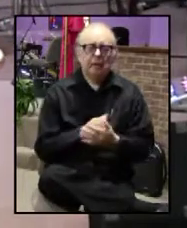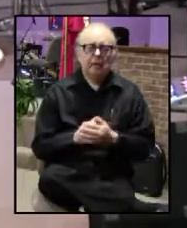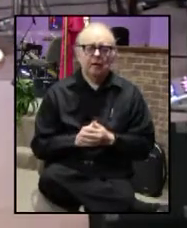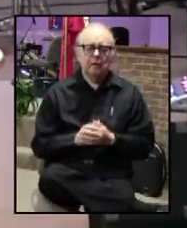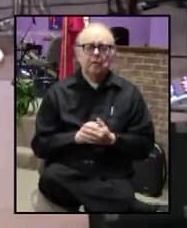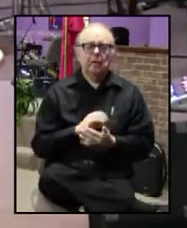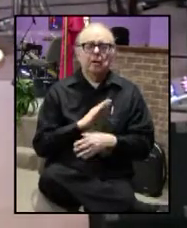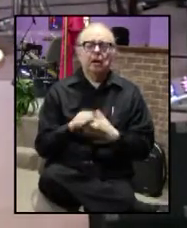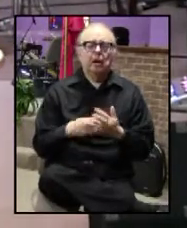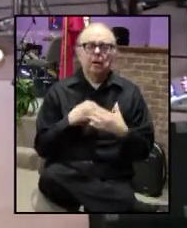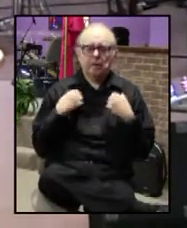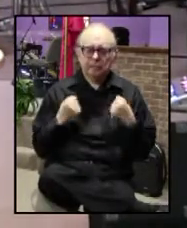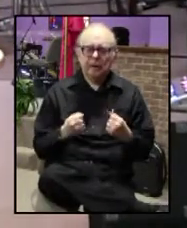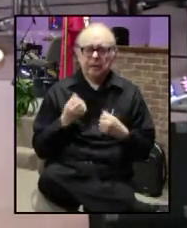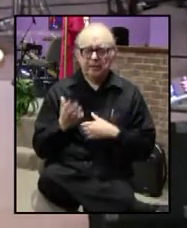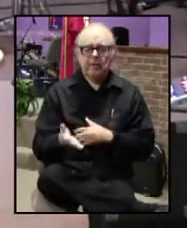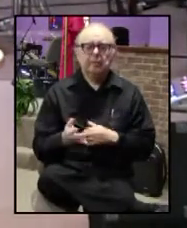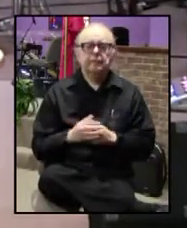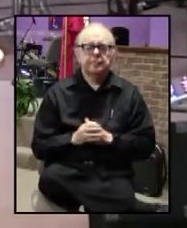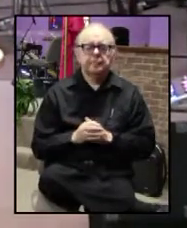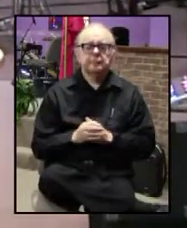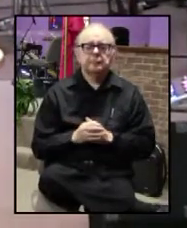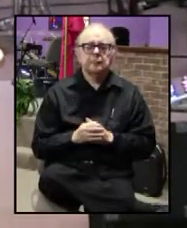all strength that is there.